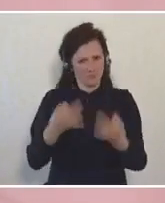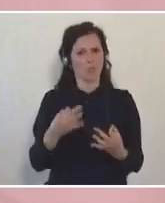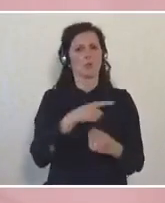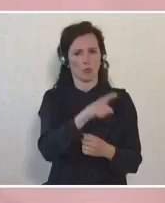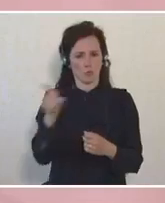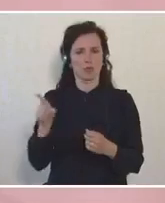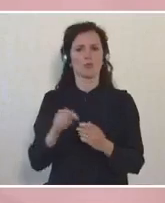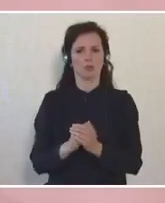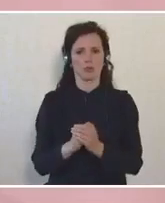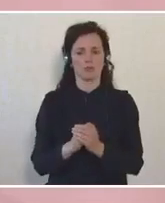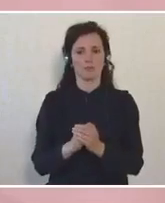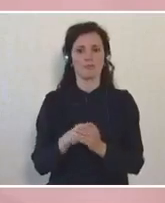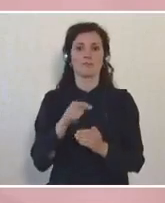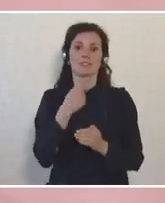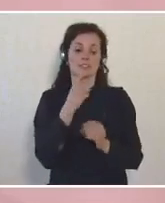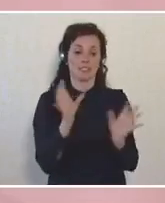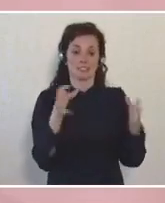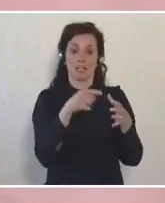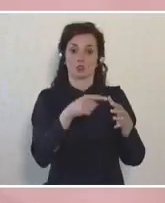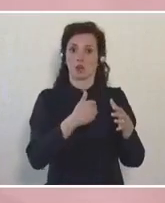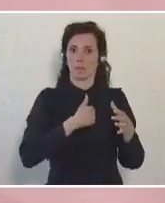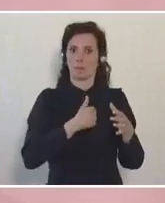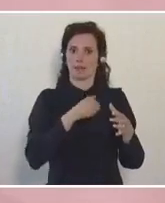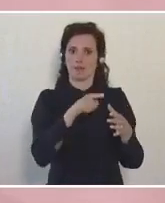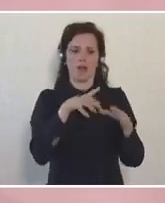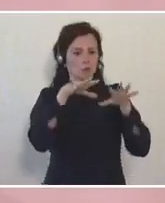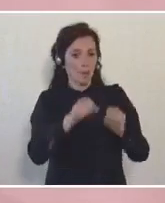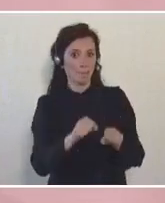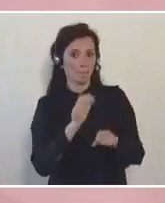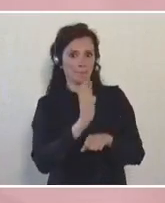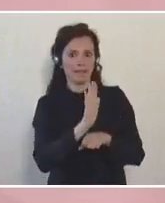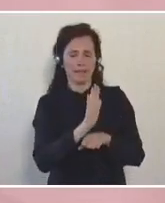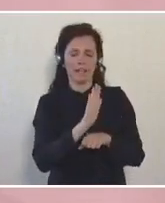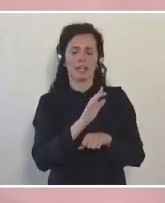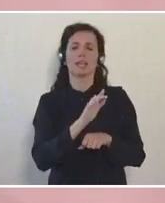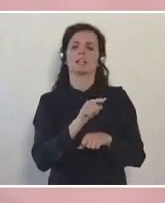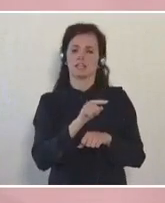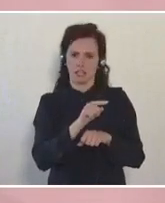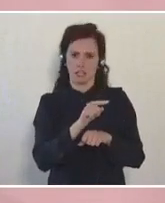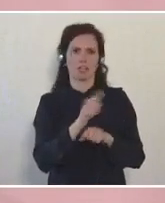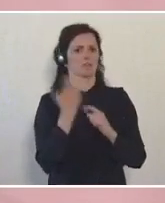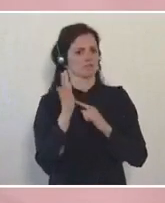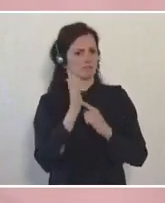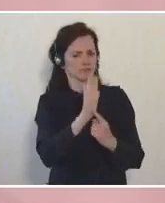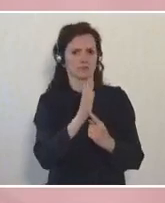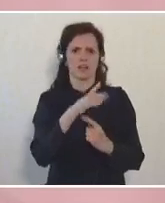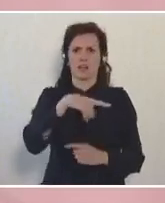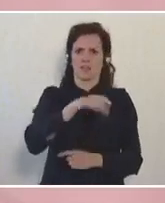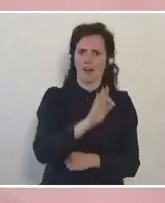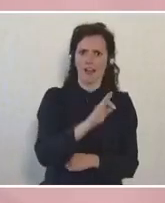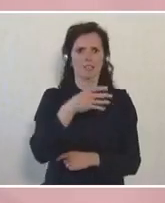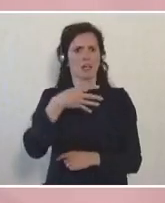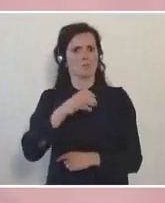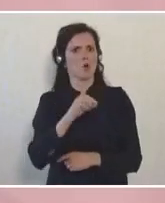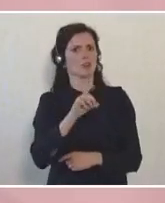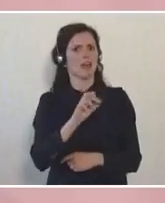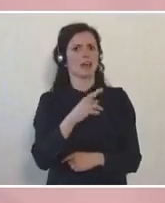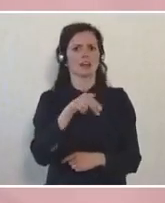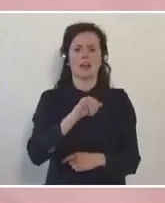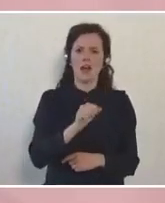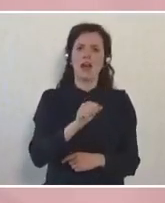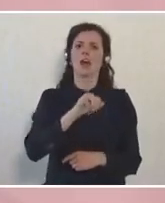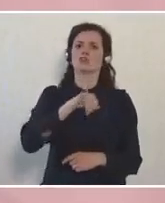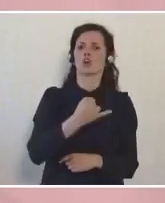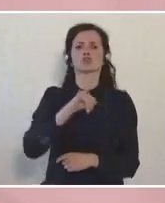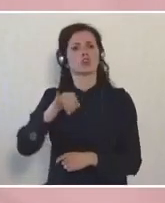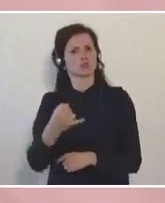very significant, and these companies, Pfizer, Moderna, and Johnson & Johnson, are certainly have committed their